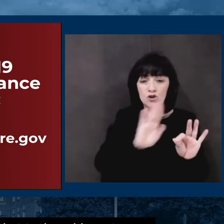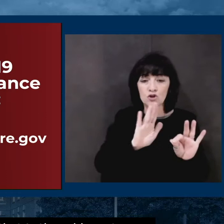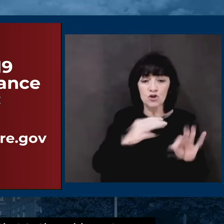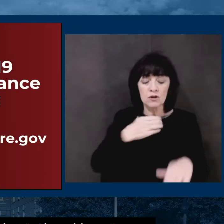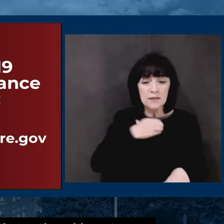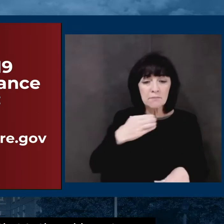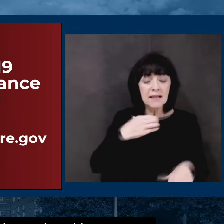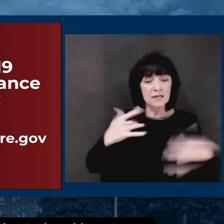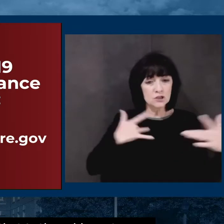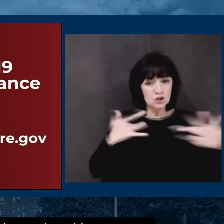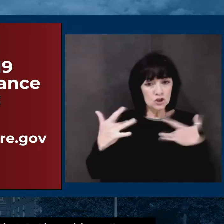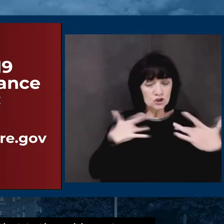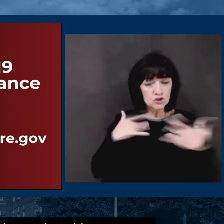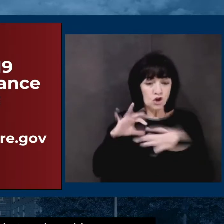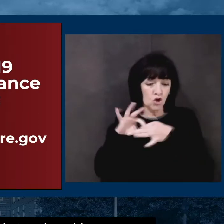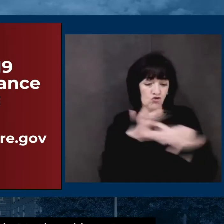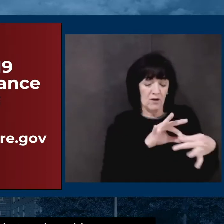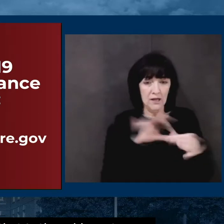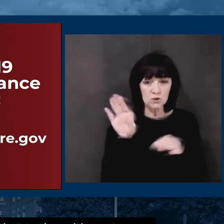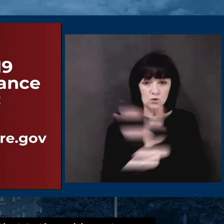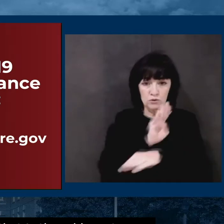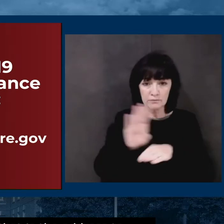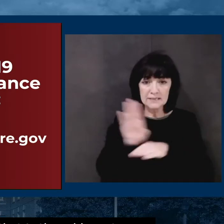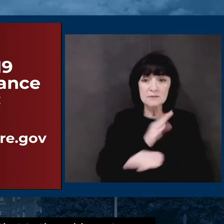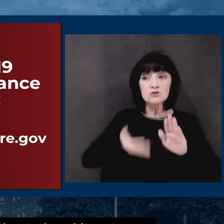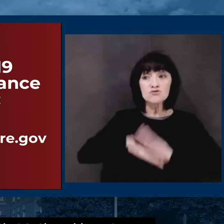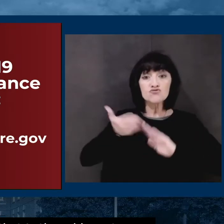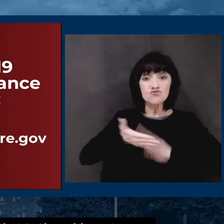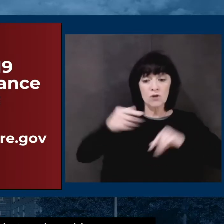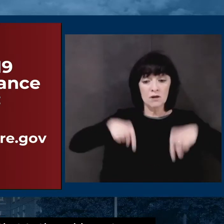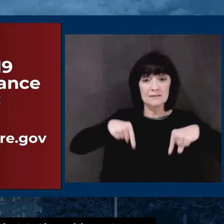business or, other operations in Delaware.